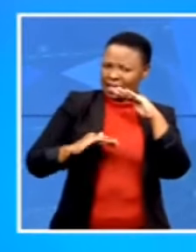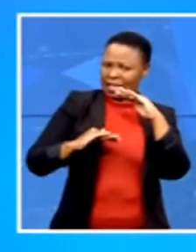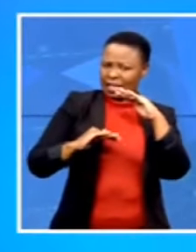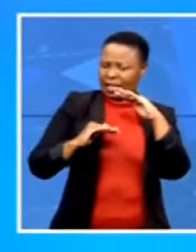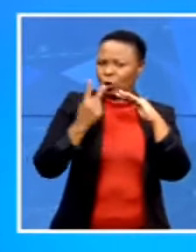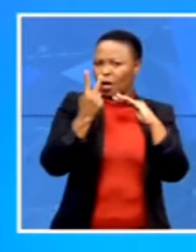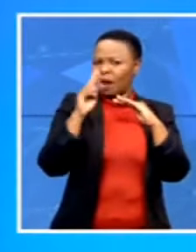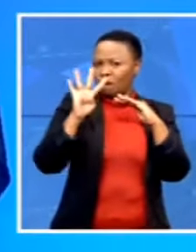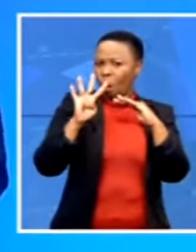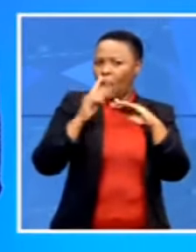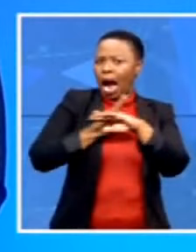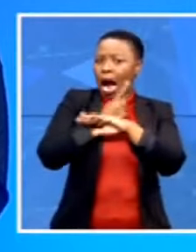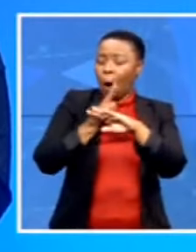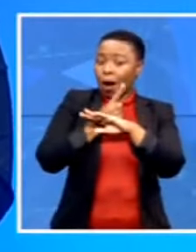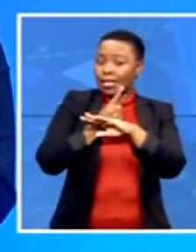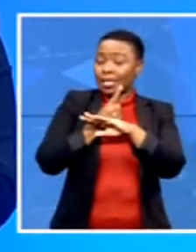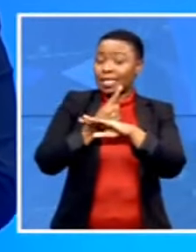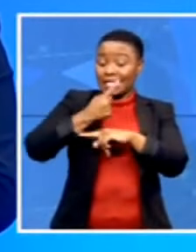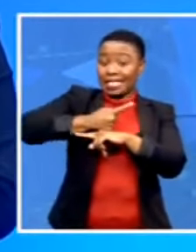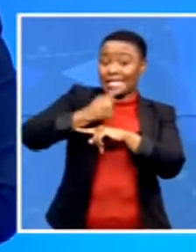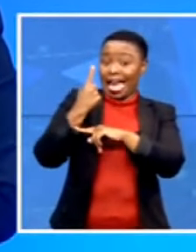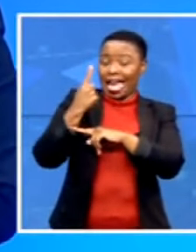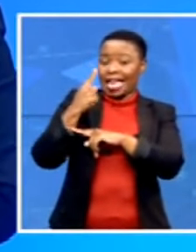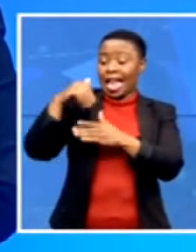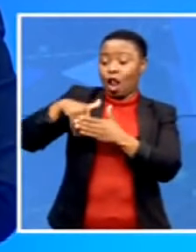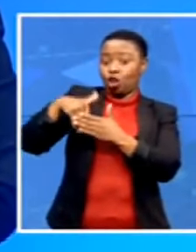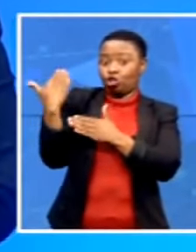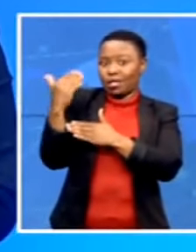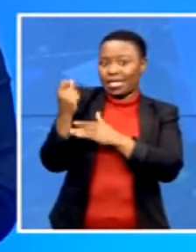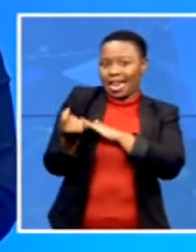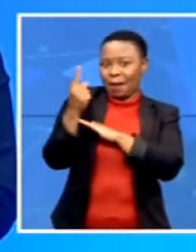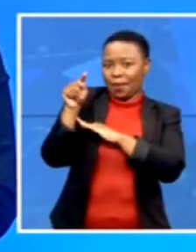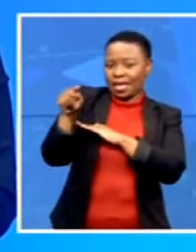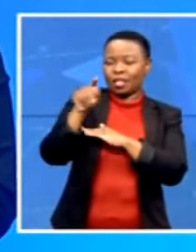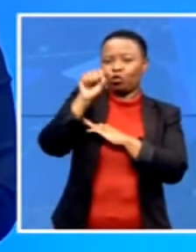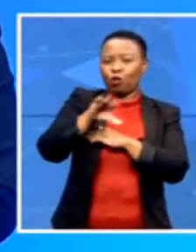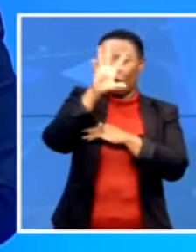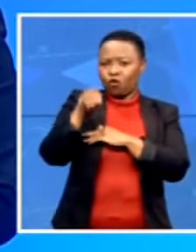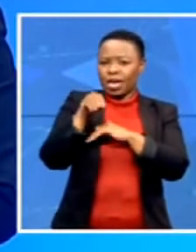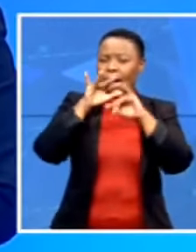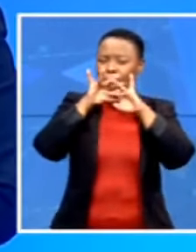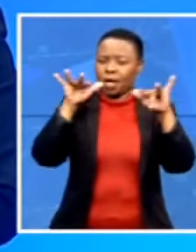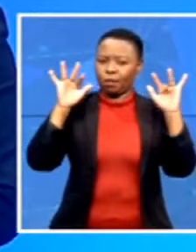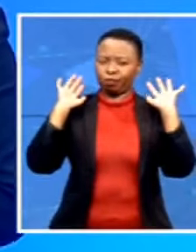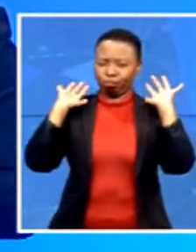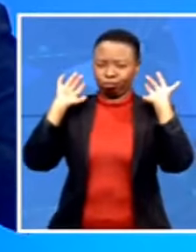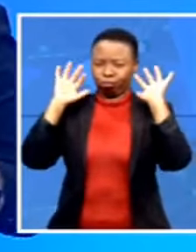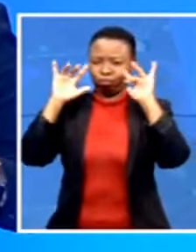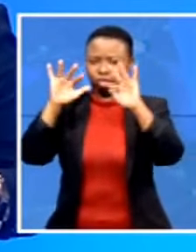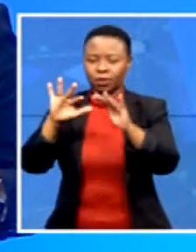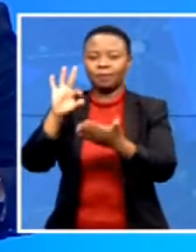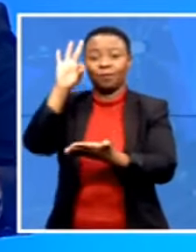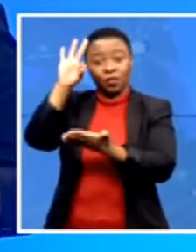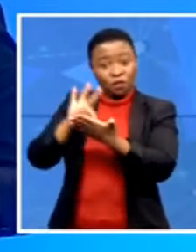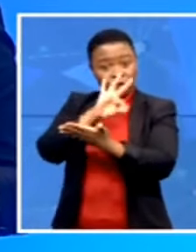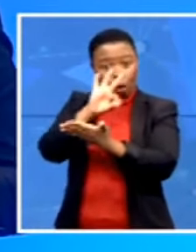off, right? The South African population will go on and cast their ballots following the weekend of special votes. And